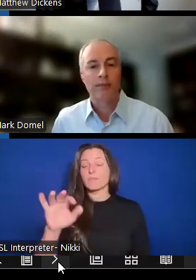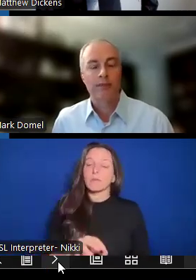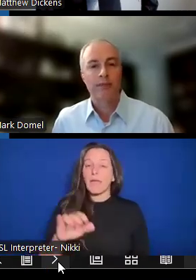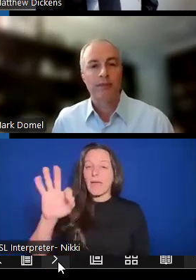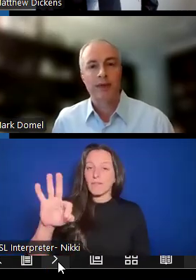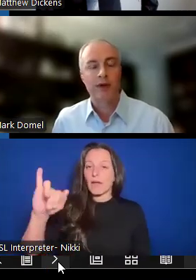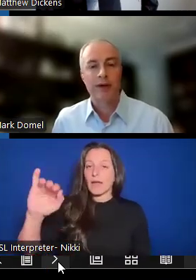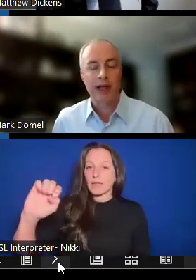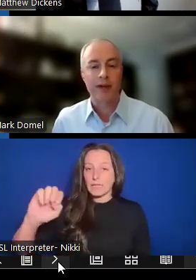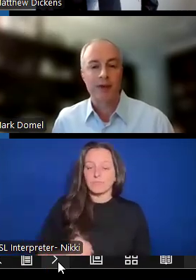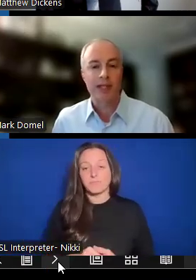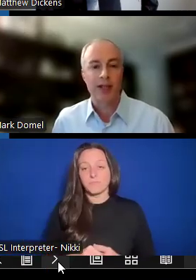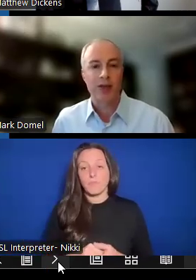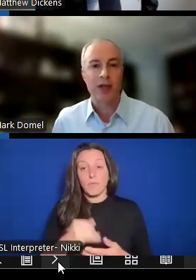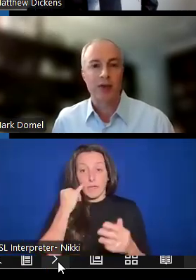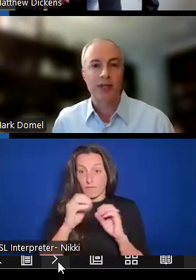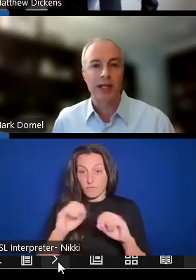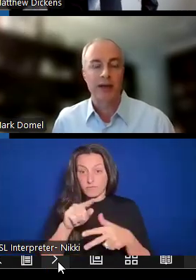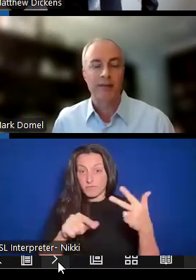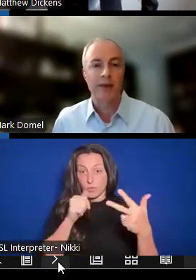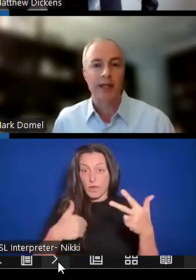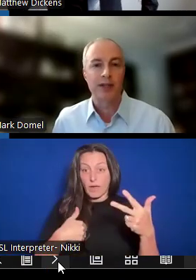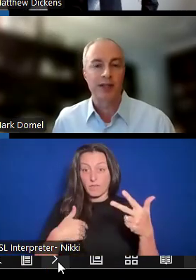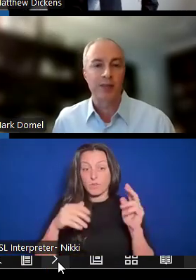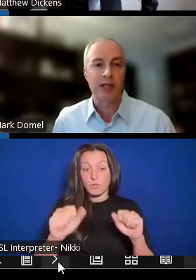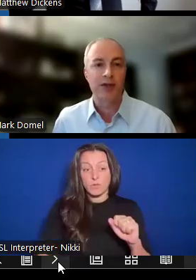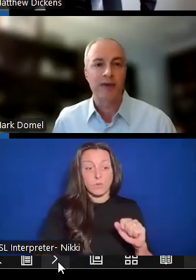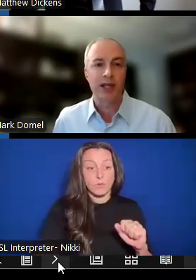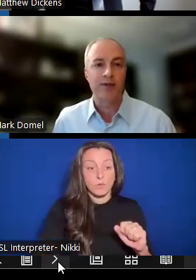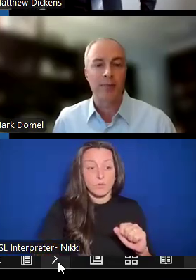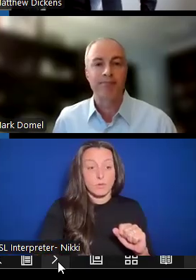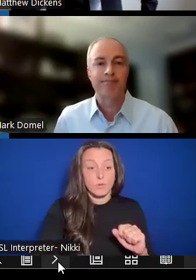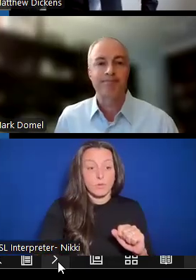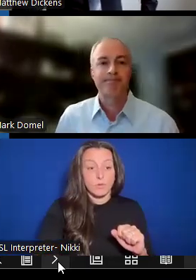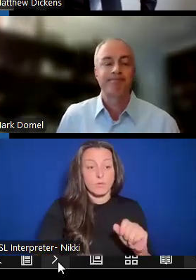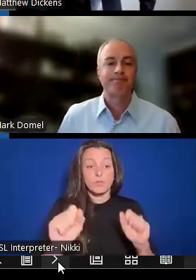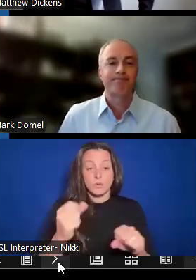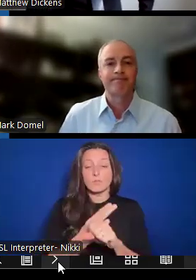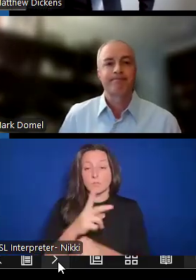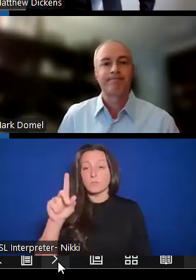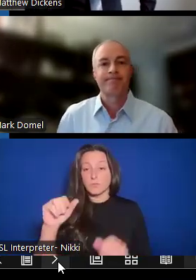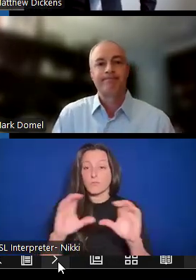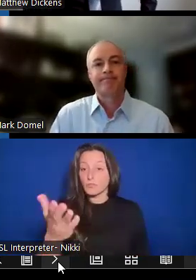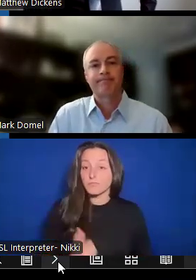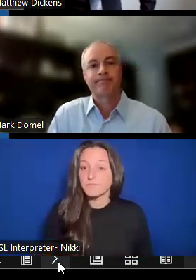Or if you don't have any of those things, you can use the disability certification.